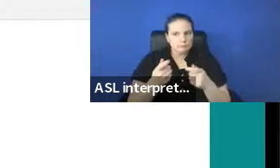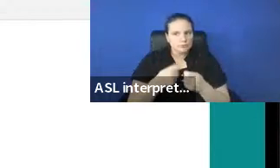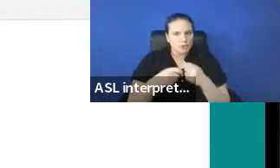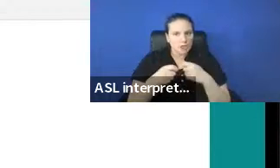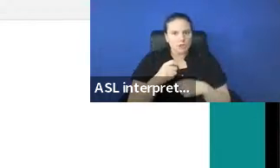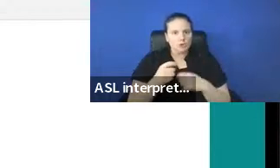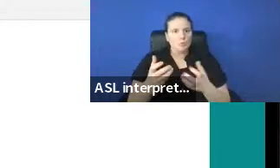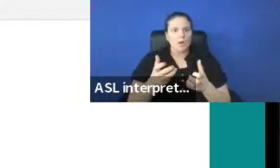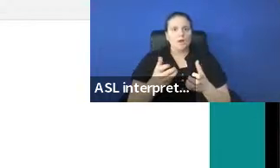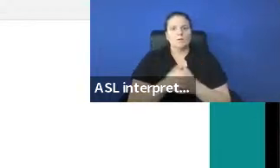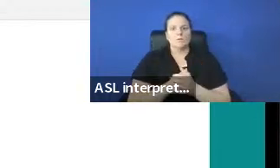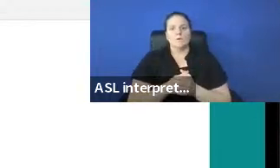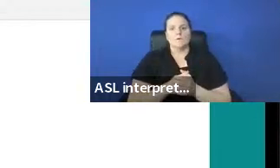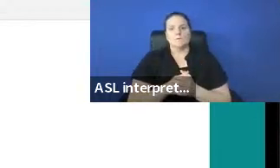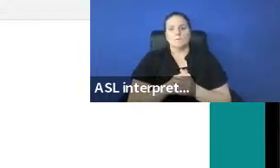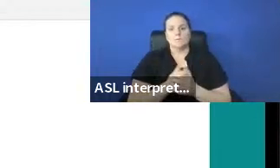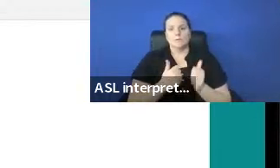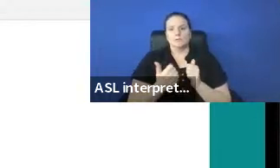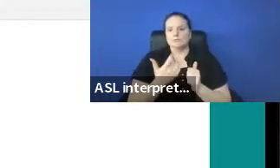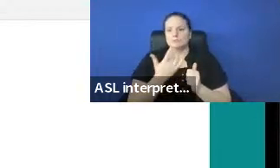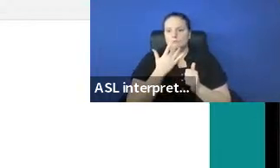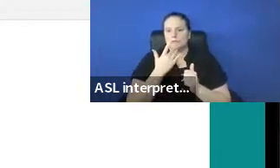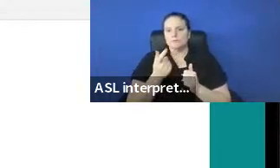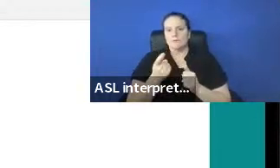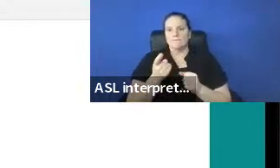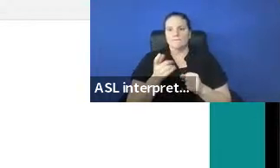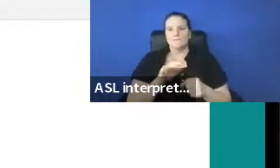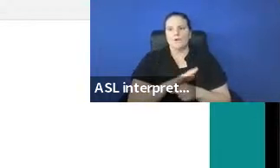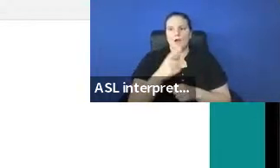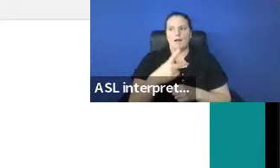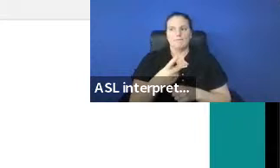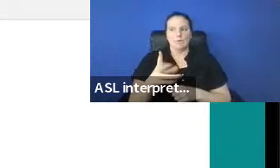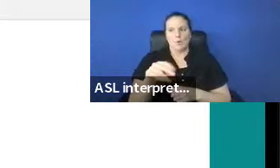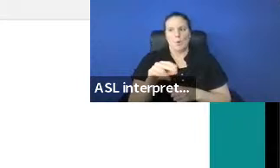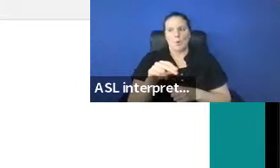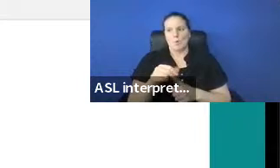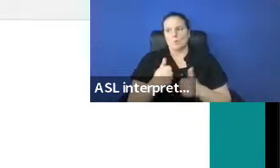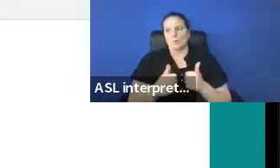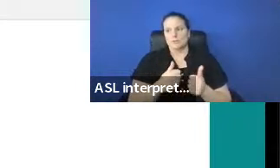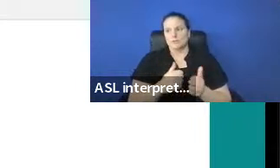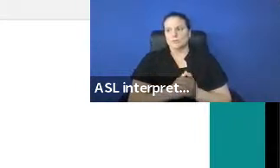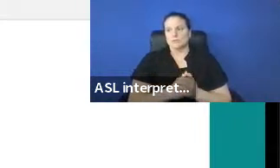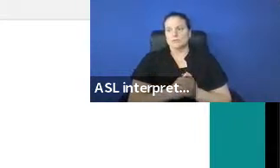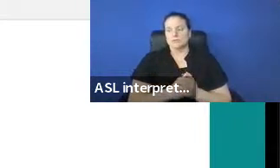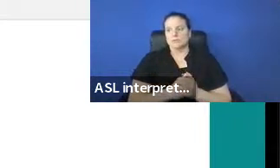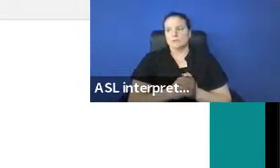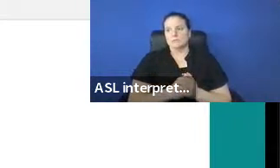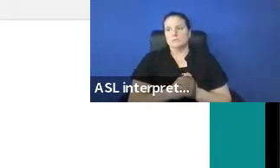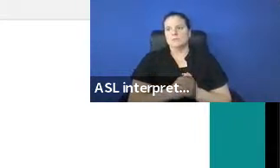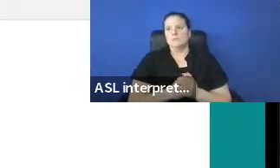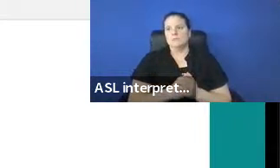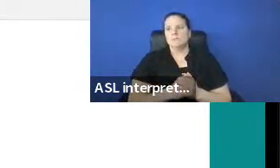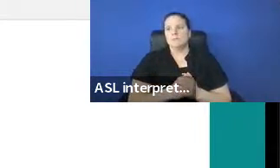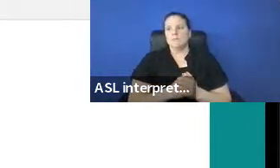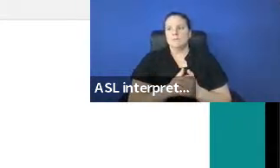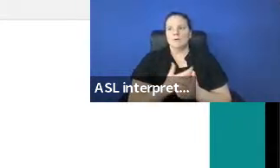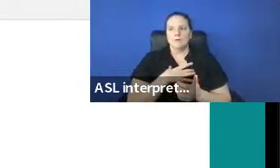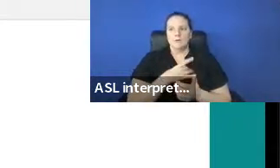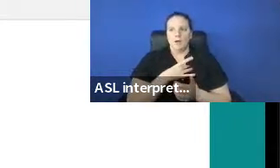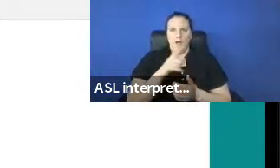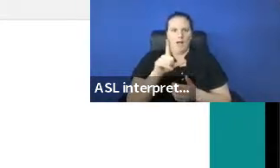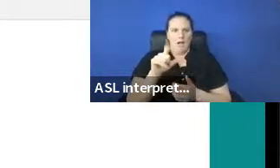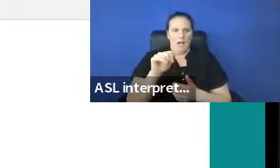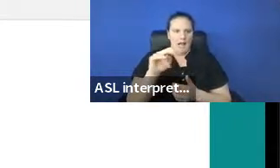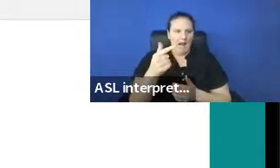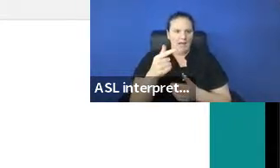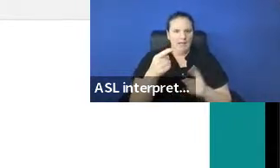you like, or lean towards, I should say, a full, half, or no? Which interchange landing point do you lean towards?